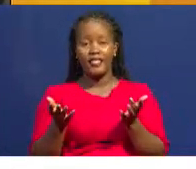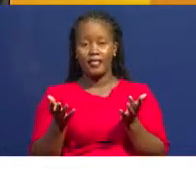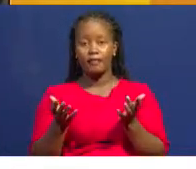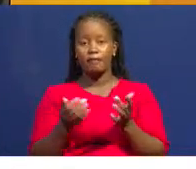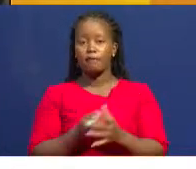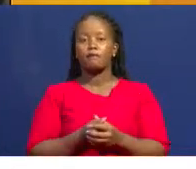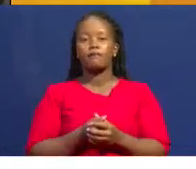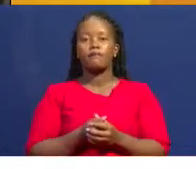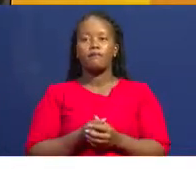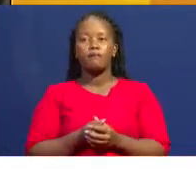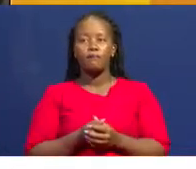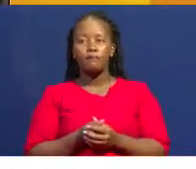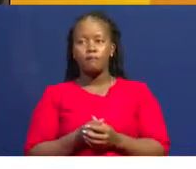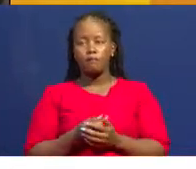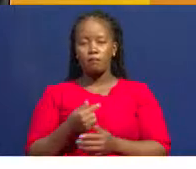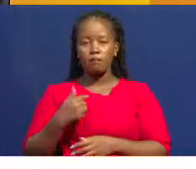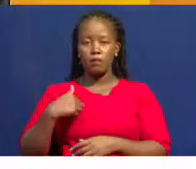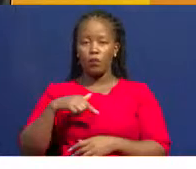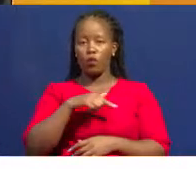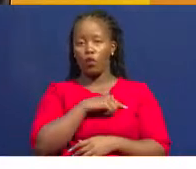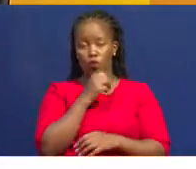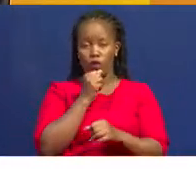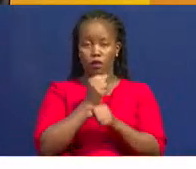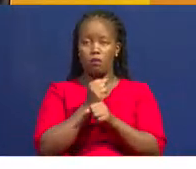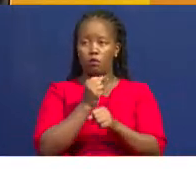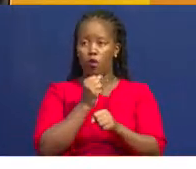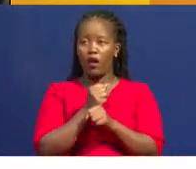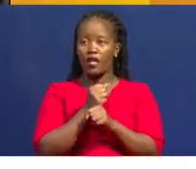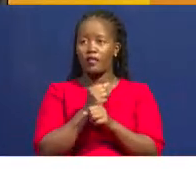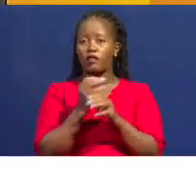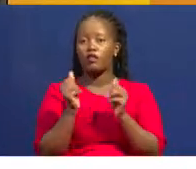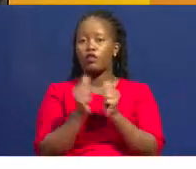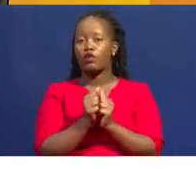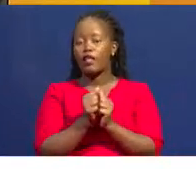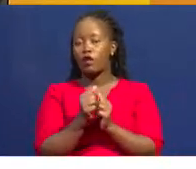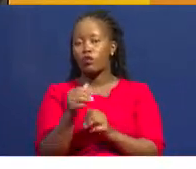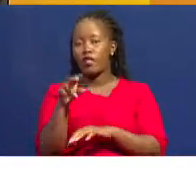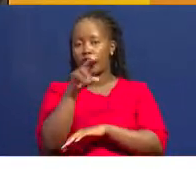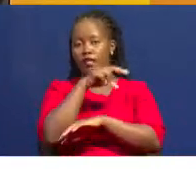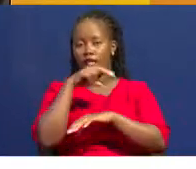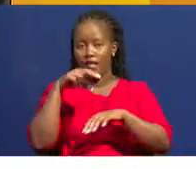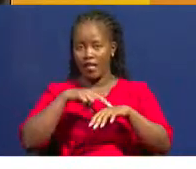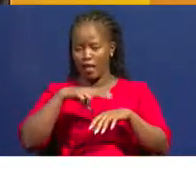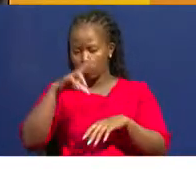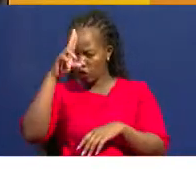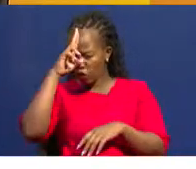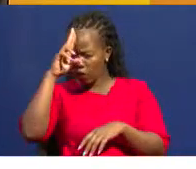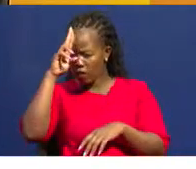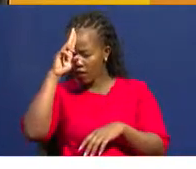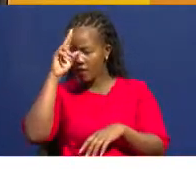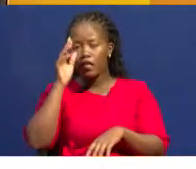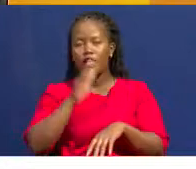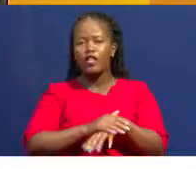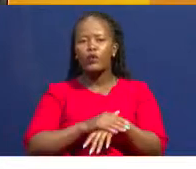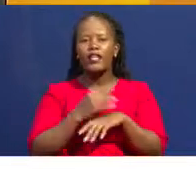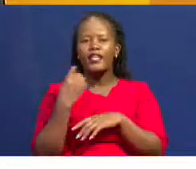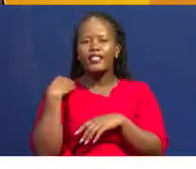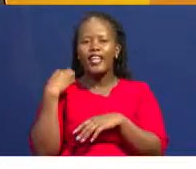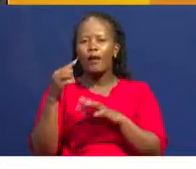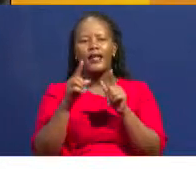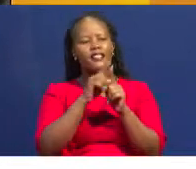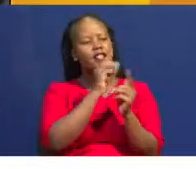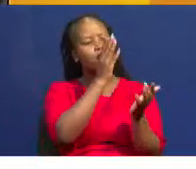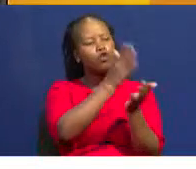as I said, we work closely with the national police to get the figures and the facts,